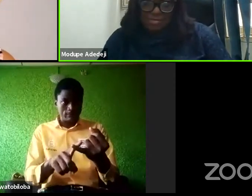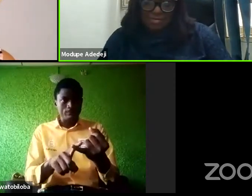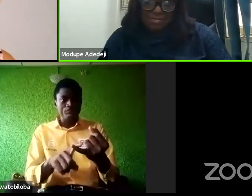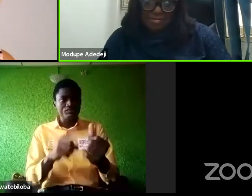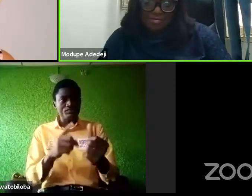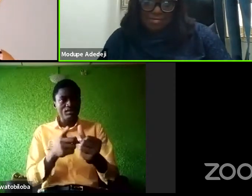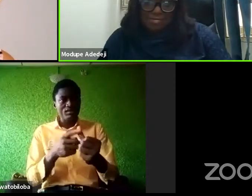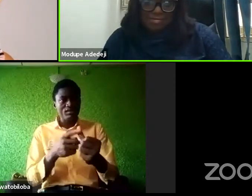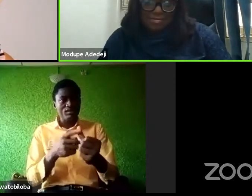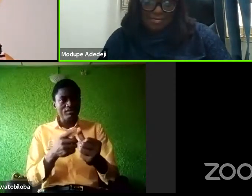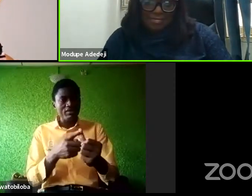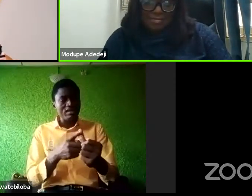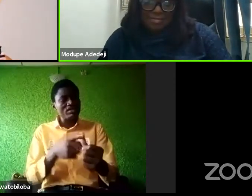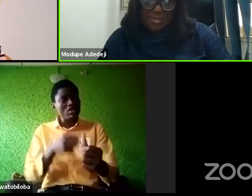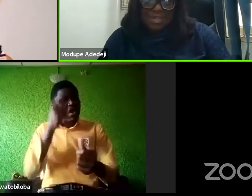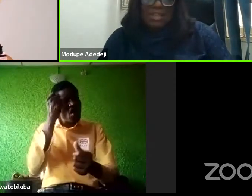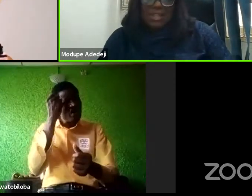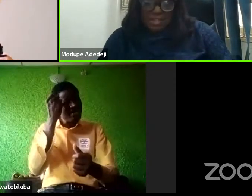physiological.